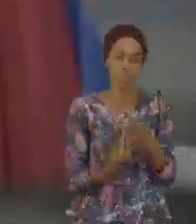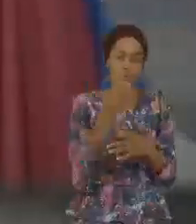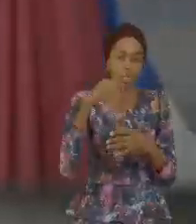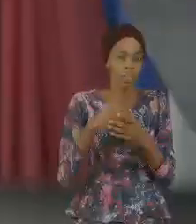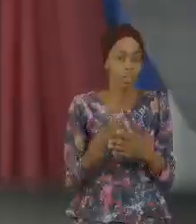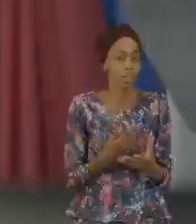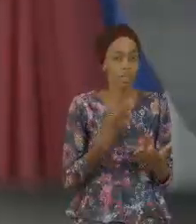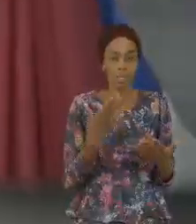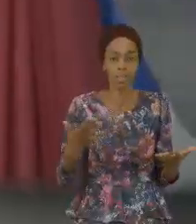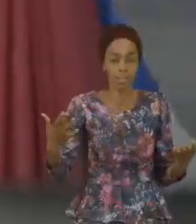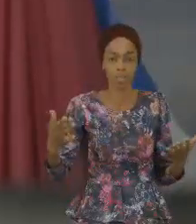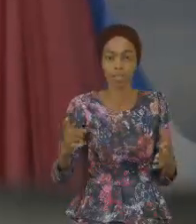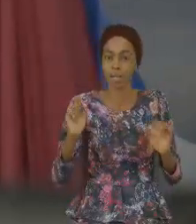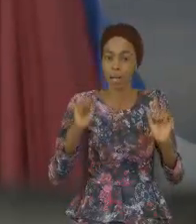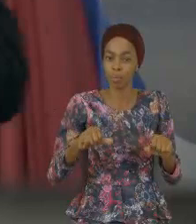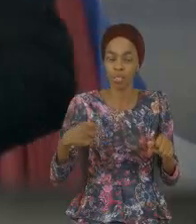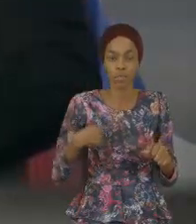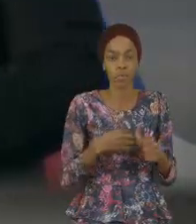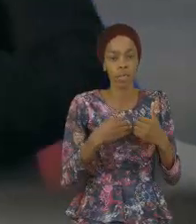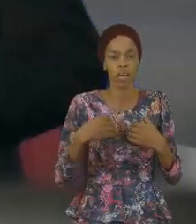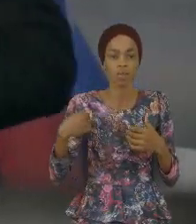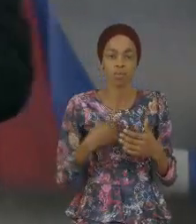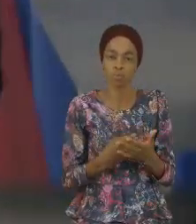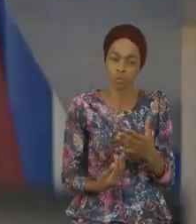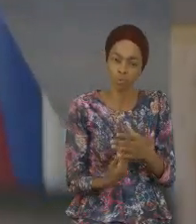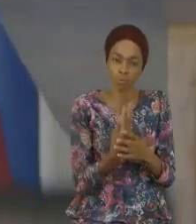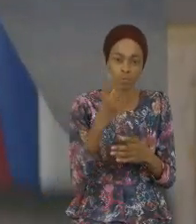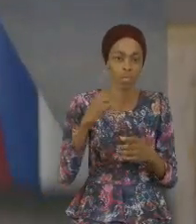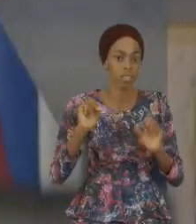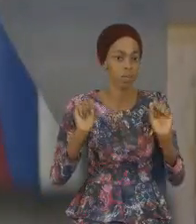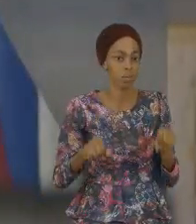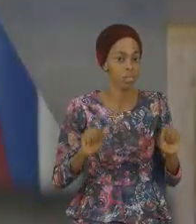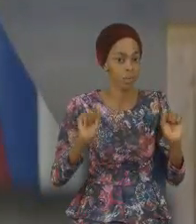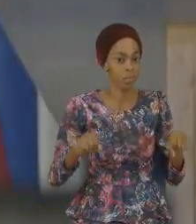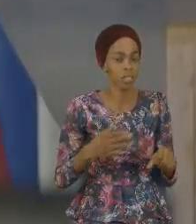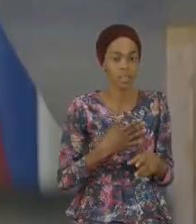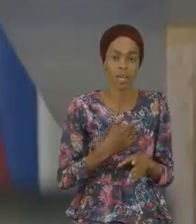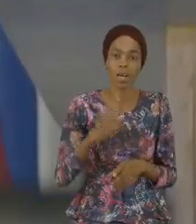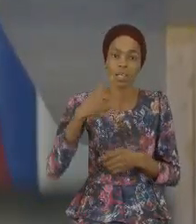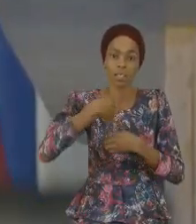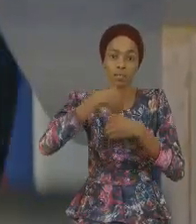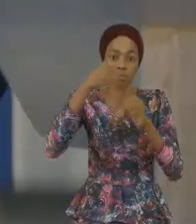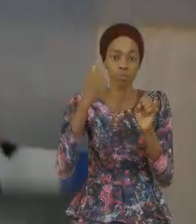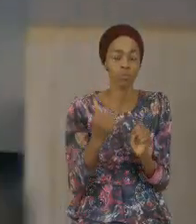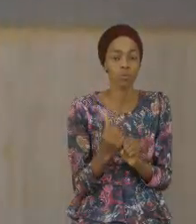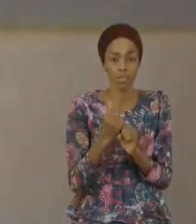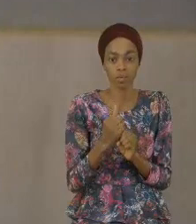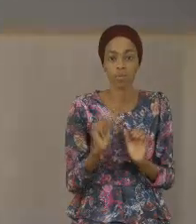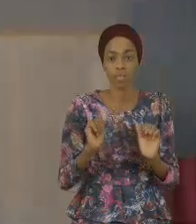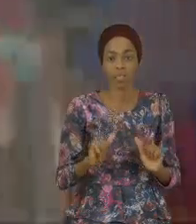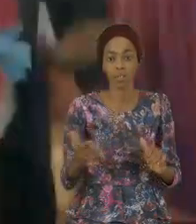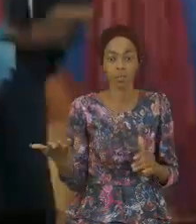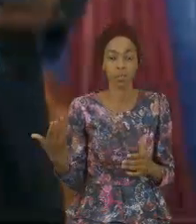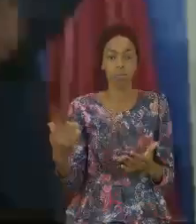the ability we have, we grow. In the possibilities and productivity that we have, we grow. And in